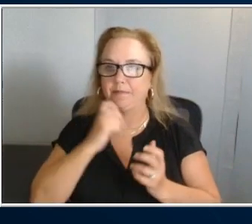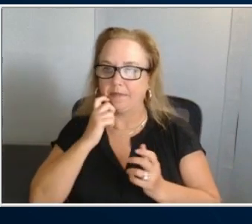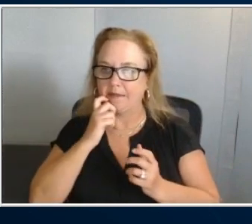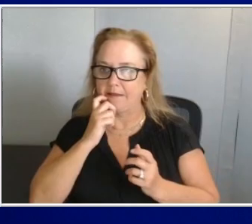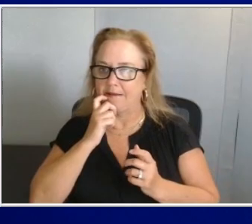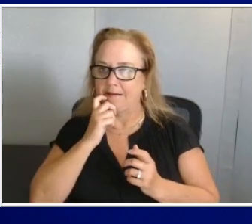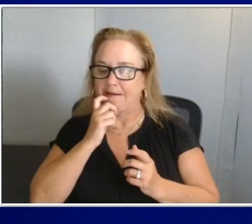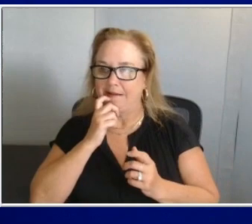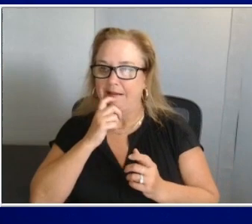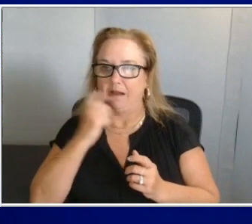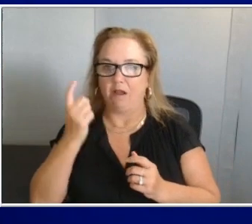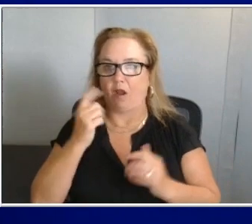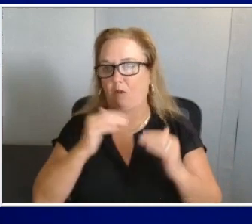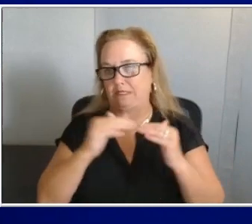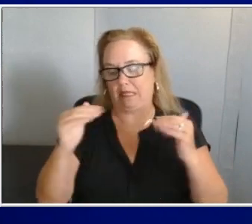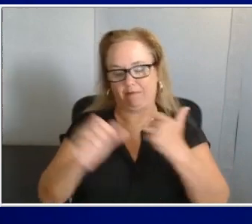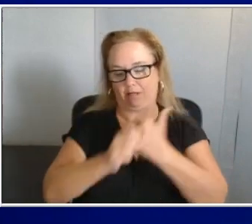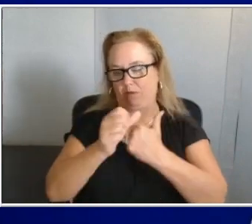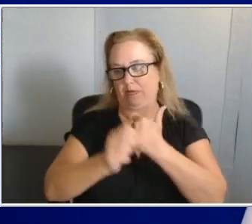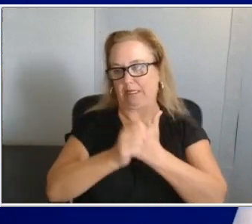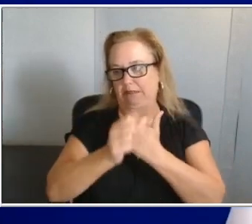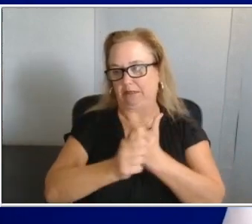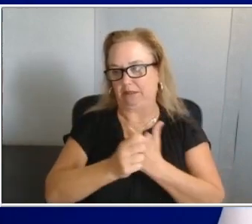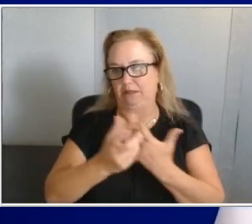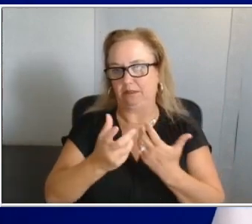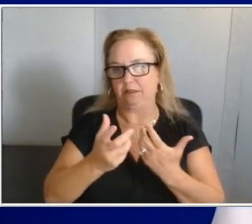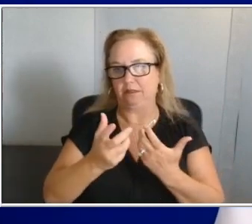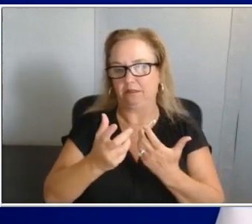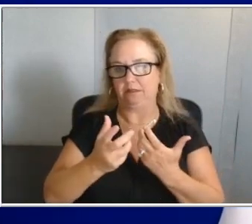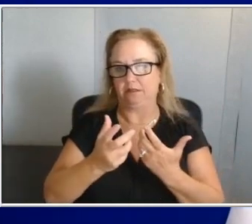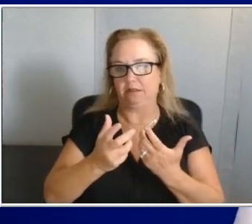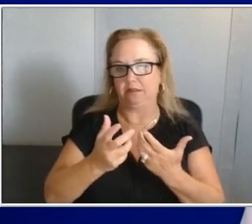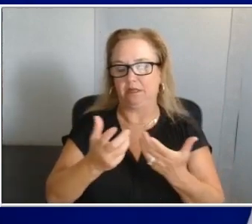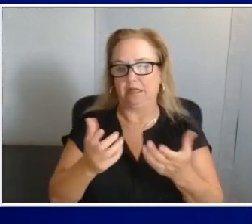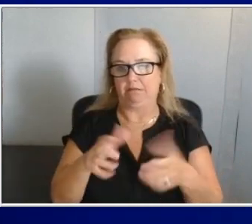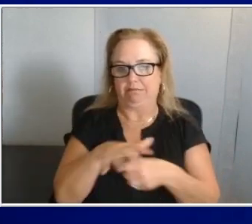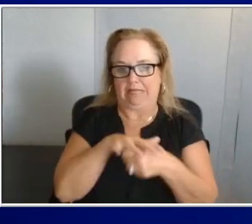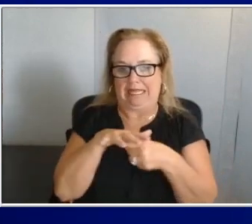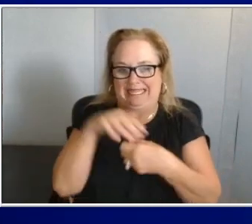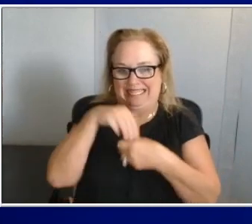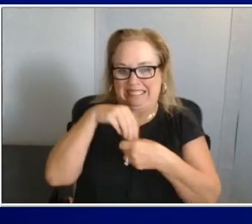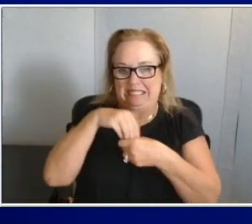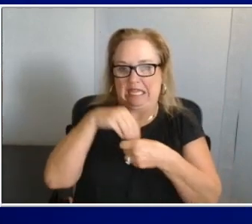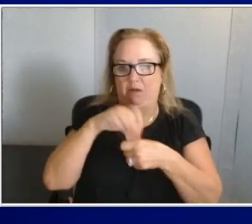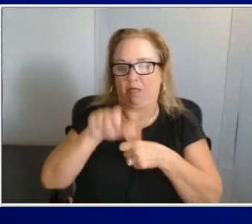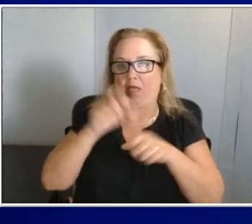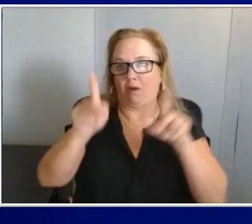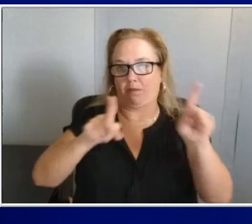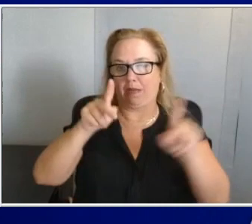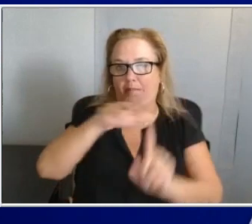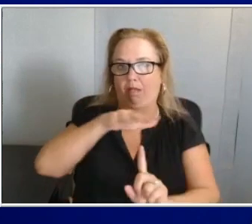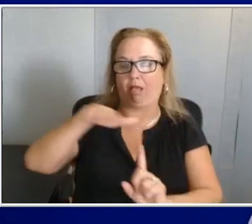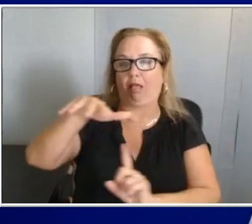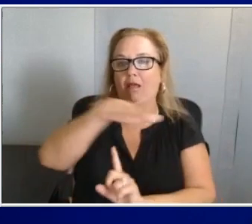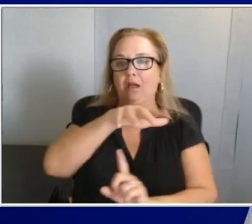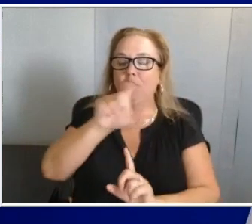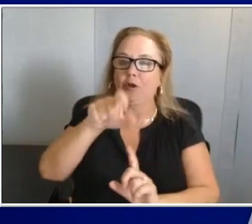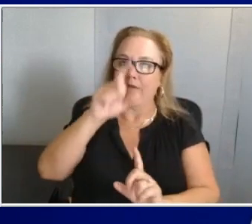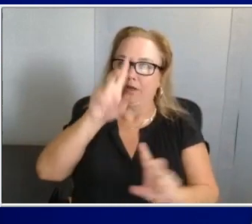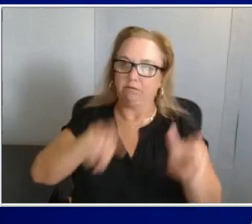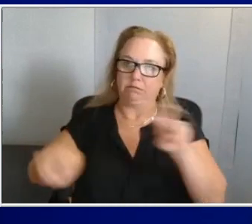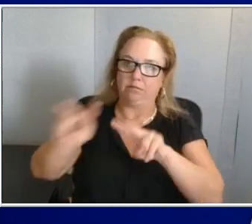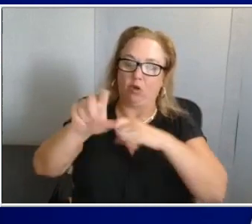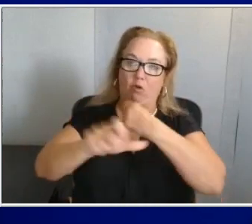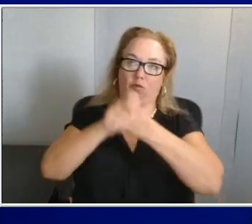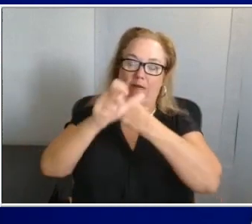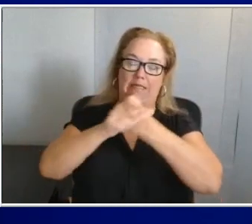mean, there's always a level of risk when you are in enclosed spaces with other people around. And so you just really have to judge what is your risk if